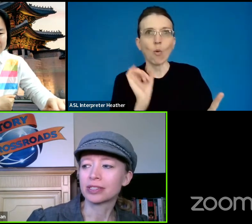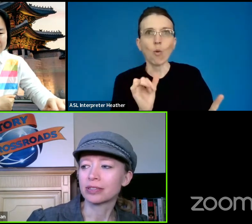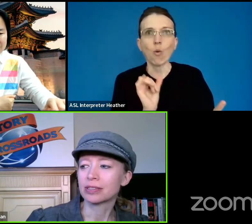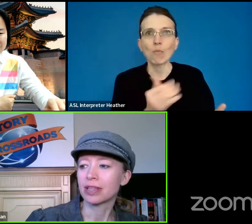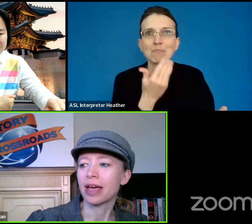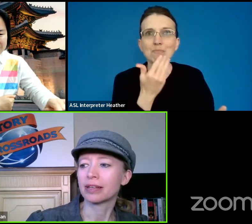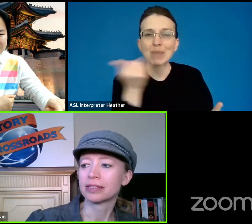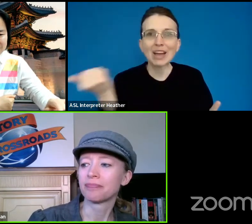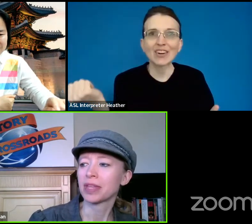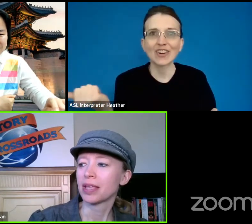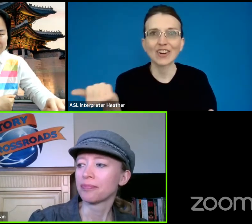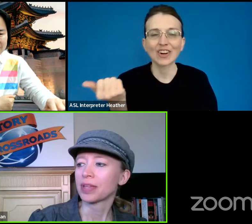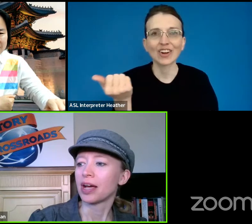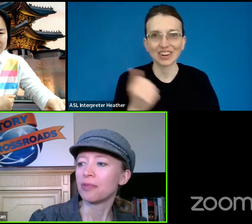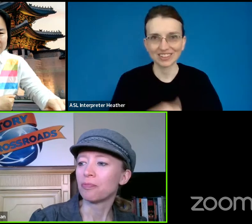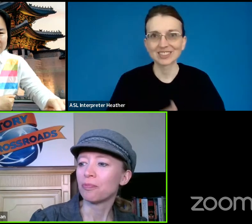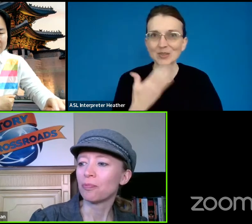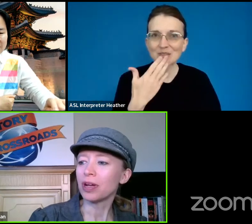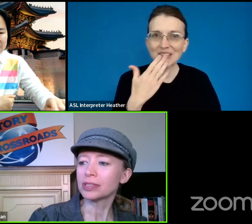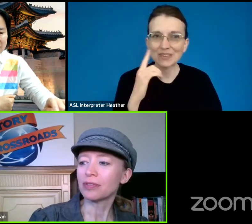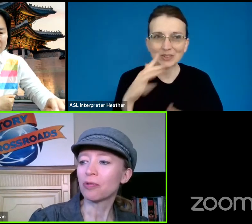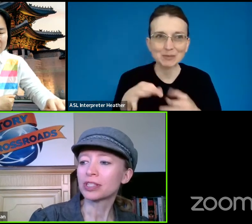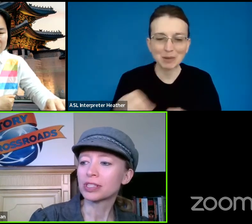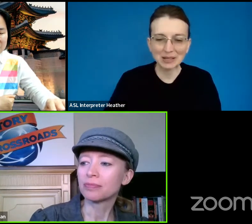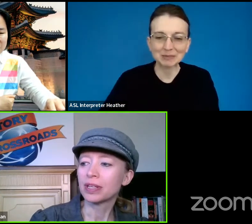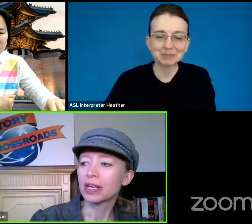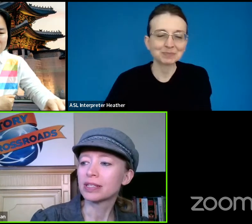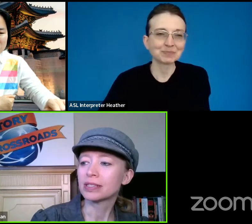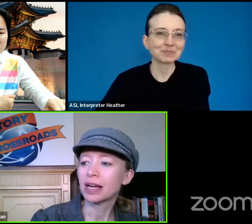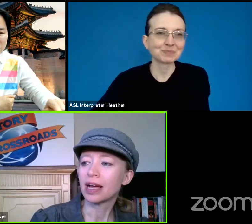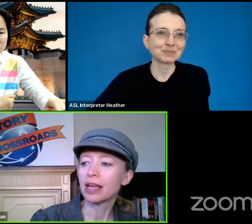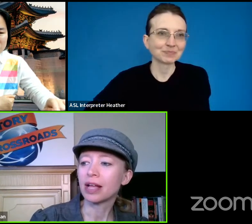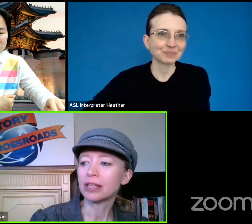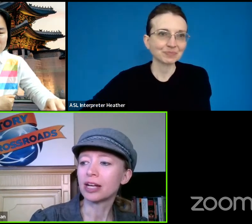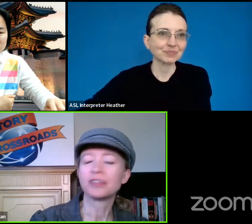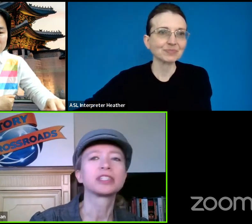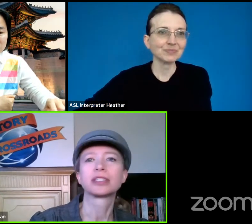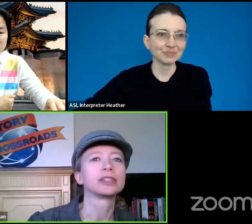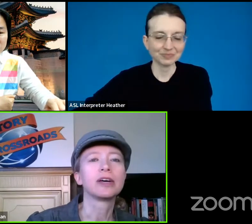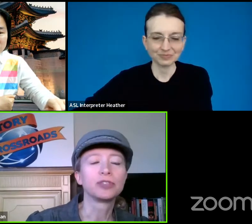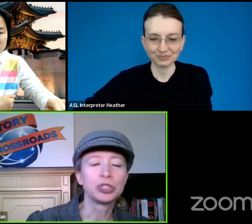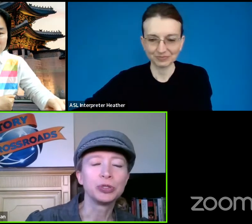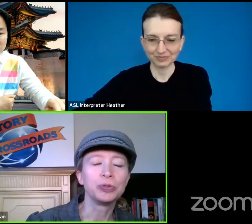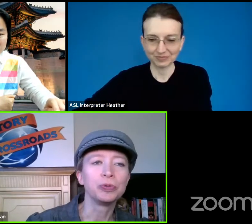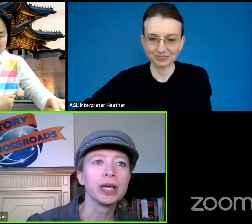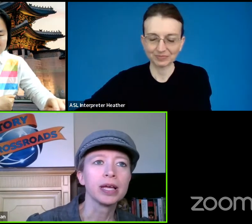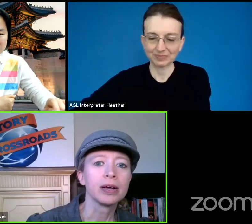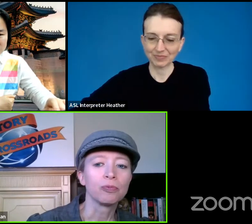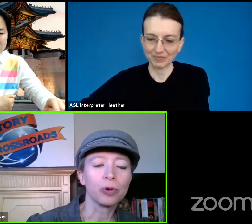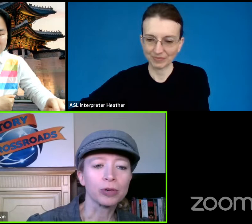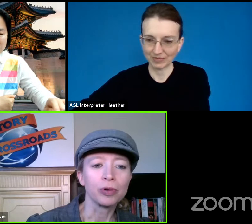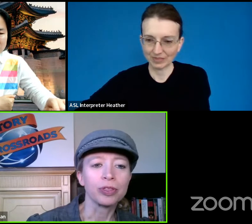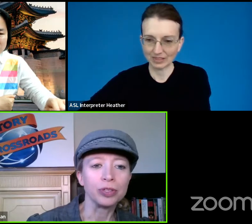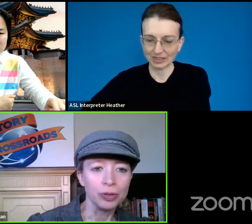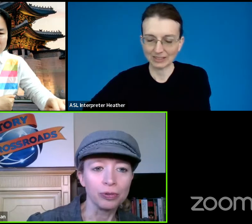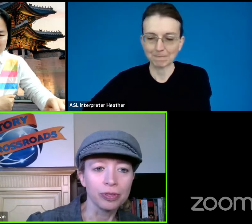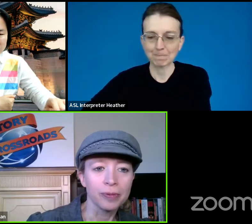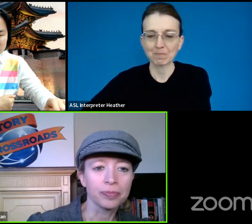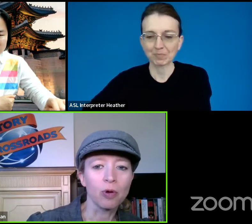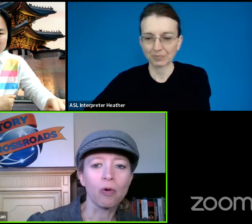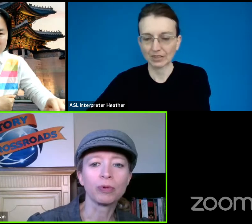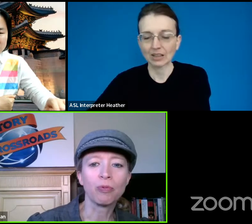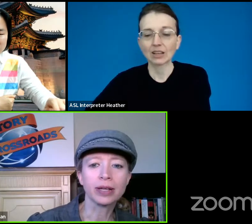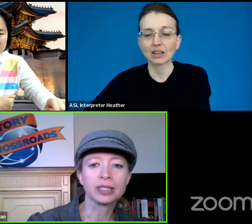your answer to that. We also have a question because a lot of us love to work with